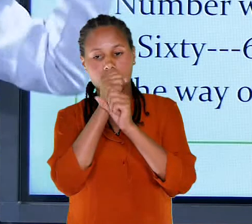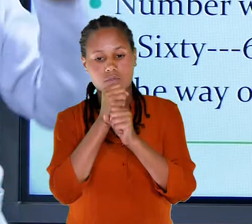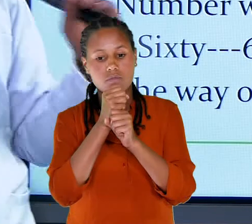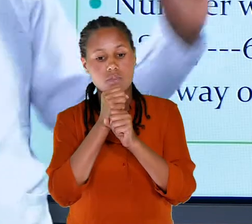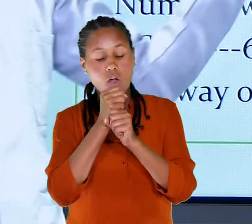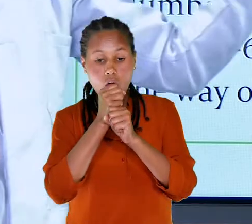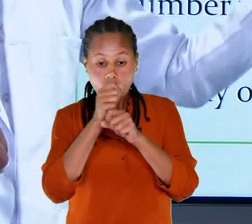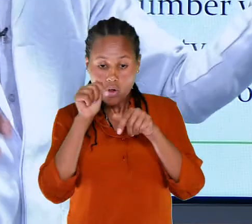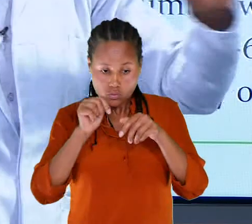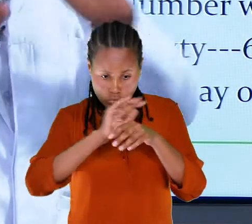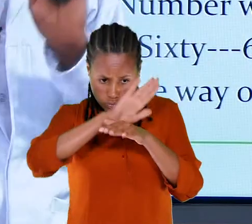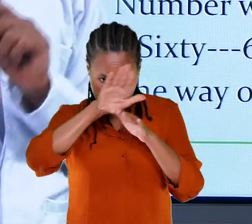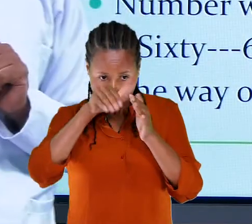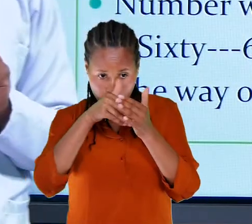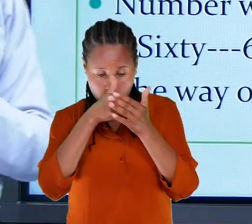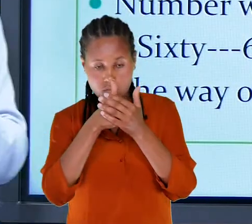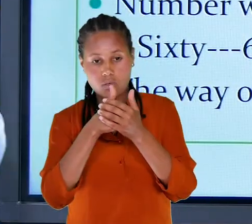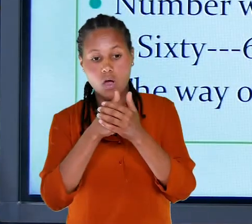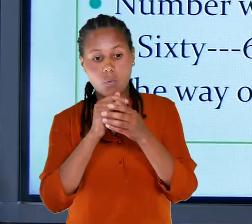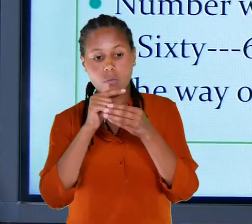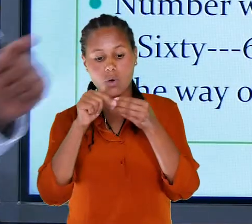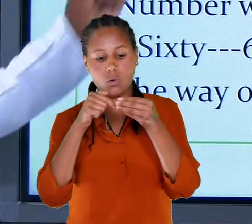Here, generally, today we learned about